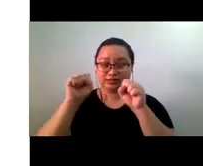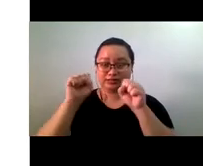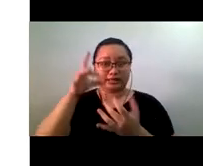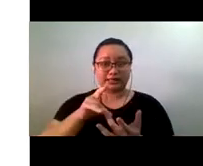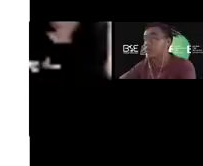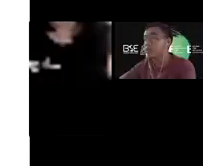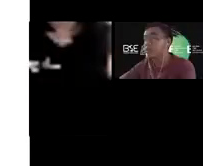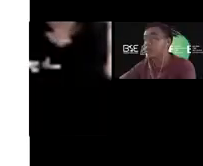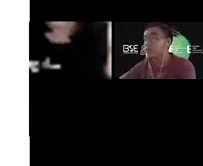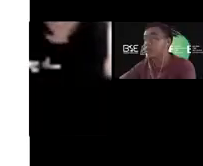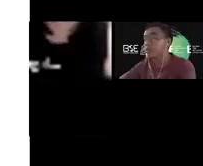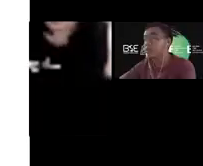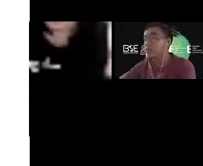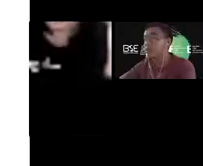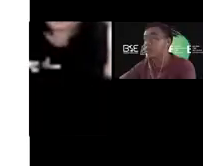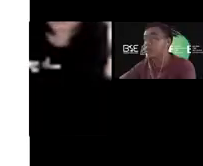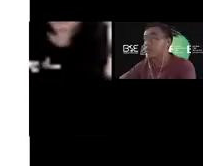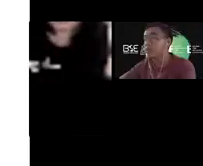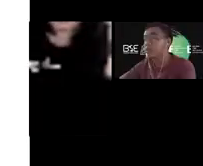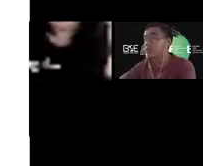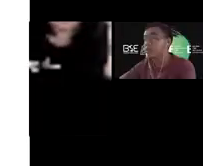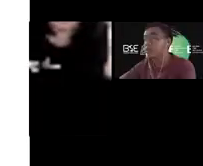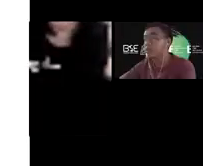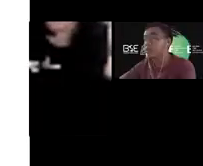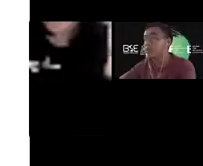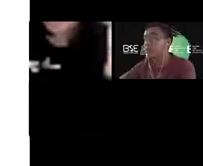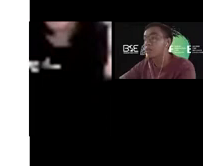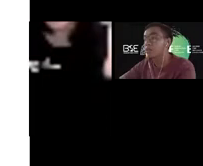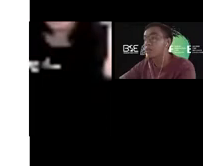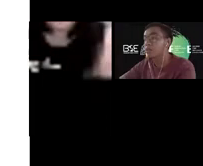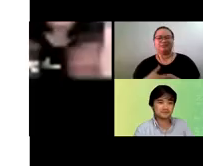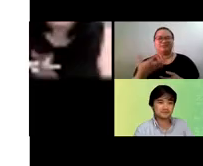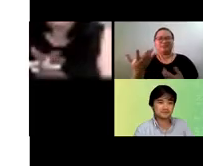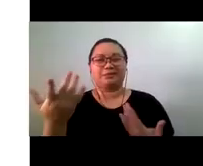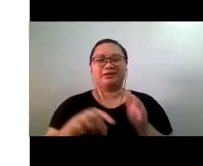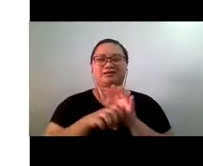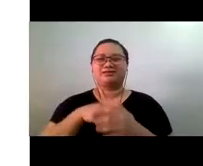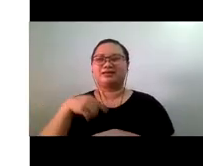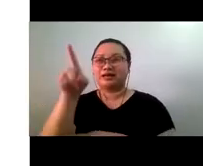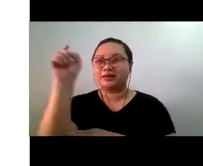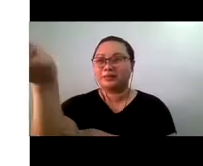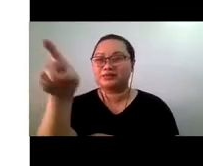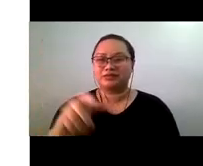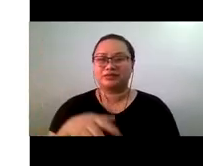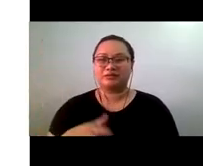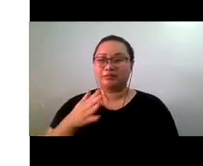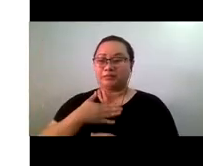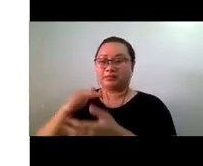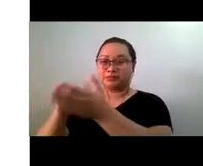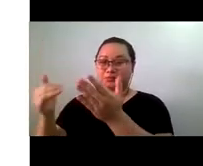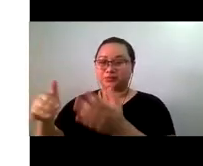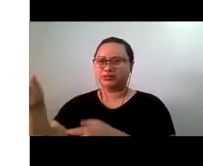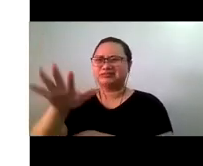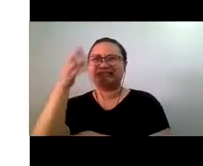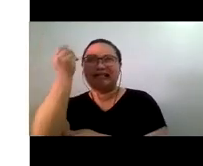students would be so busy, you know, trying to find an answer. And when you start discussing as a